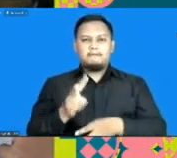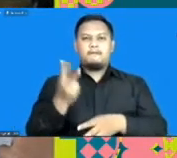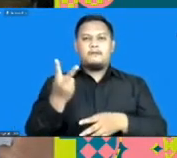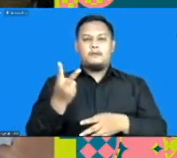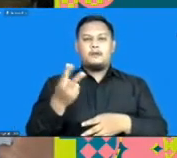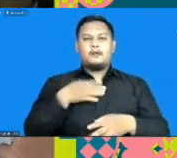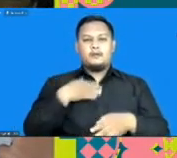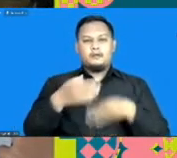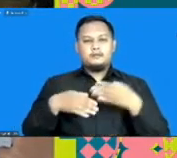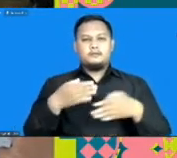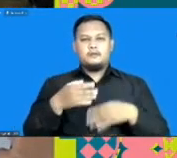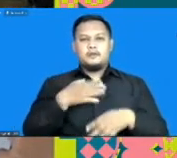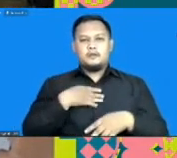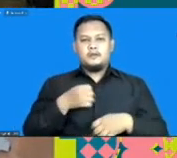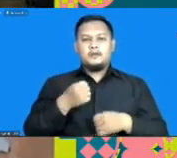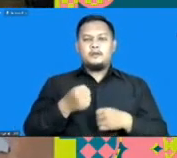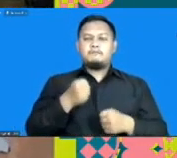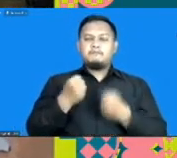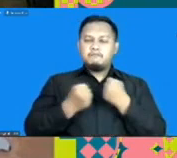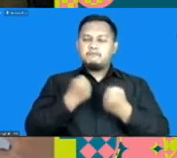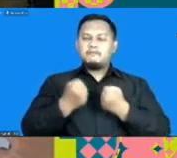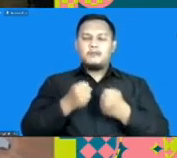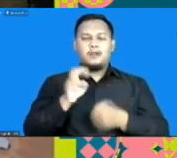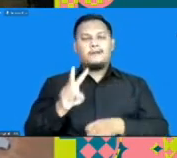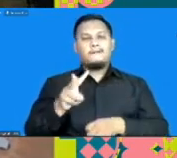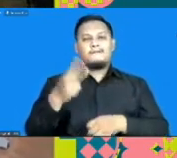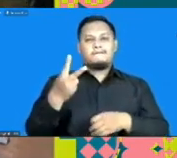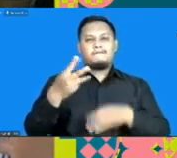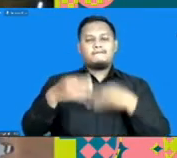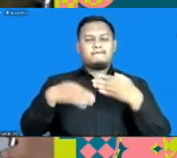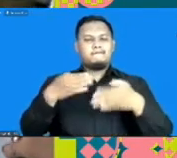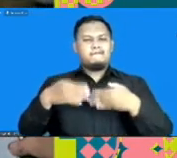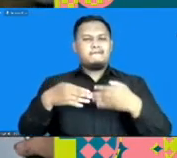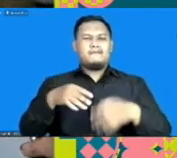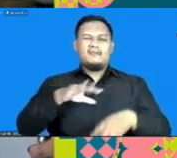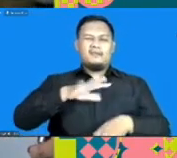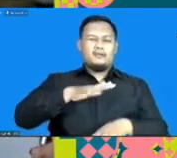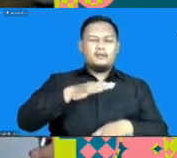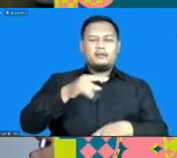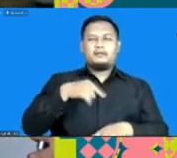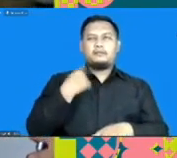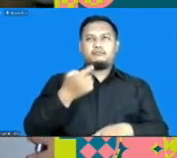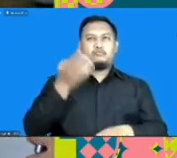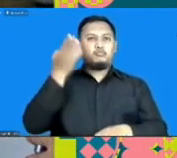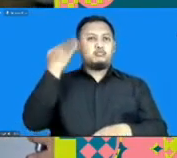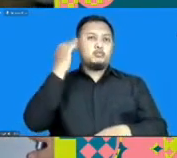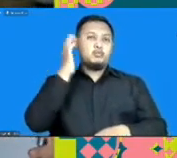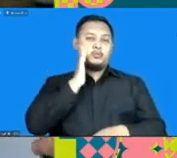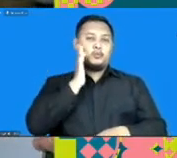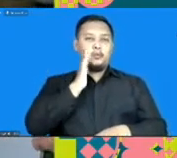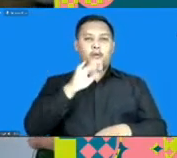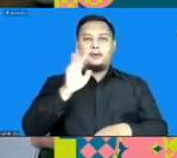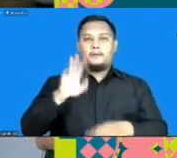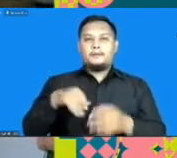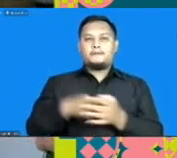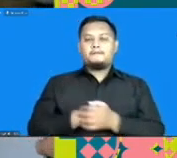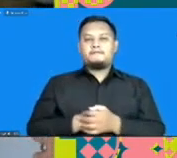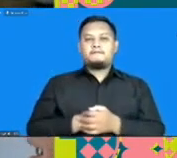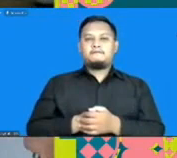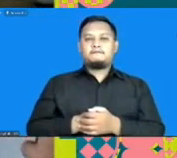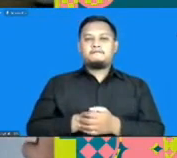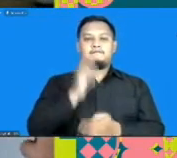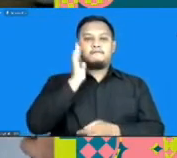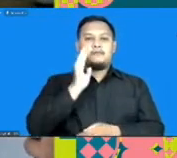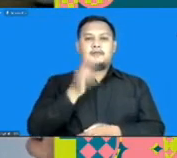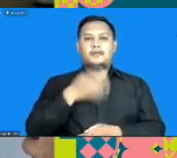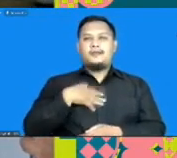company, sometimes when you are still a junior or you are still a middle manager, you don't understand what are you transforming? Are you transforming the product,